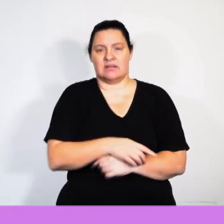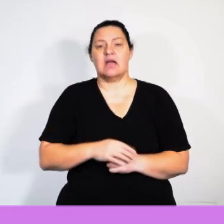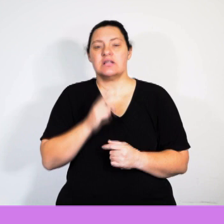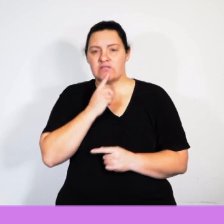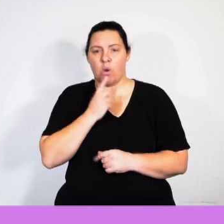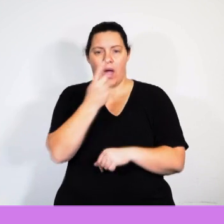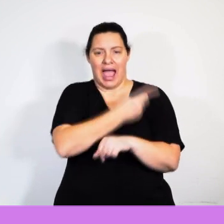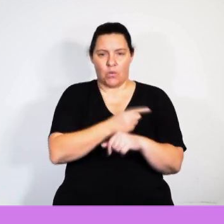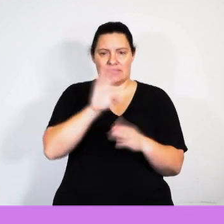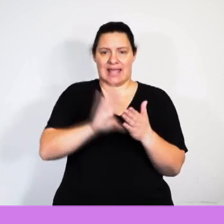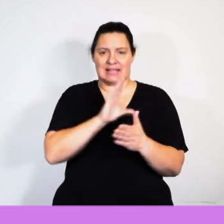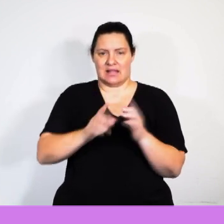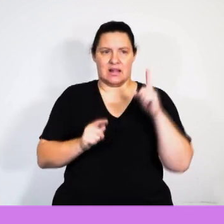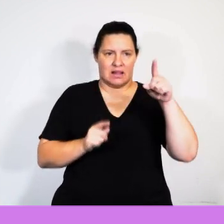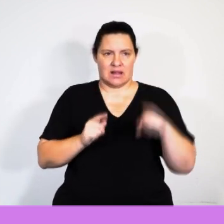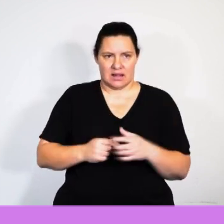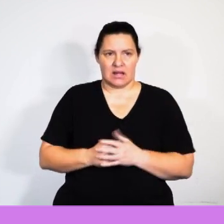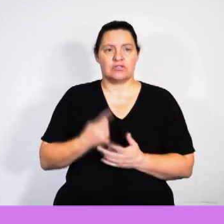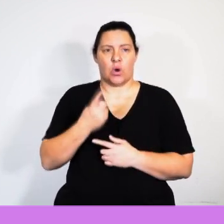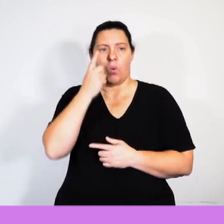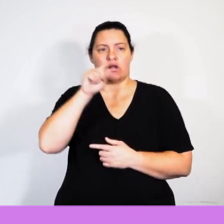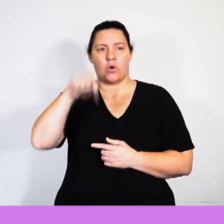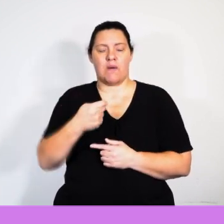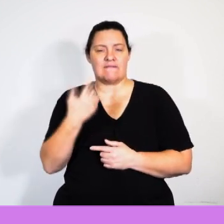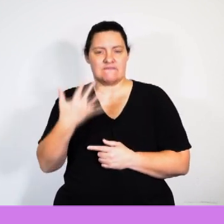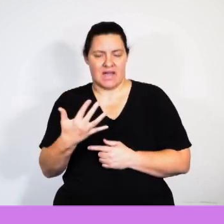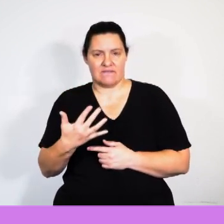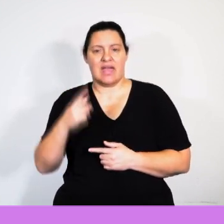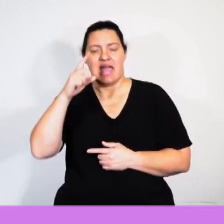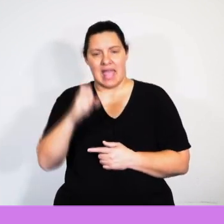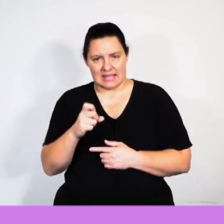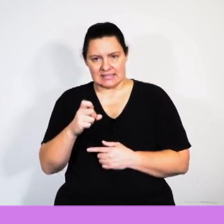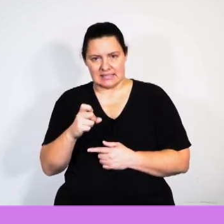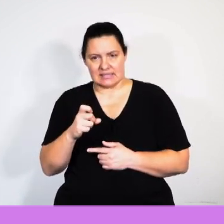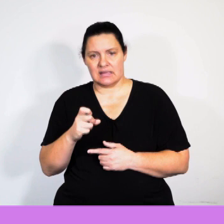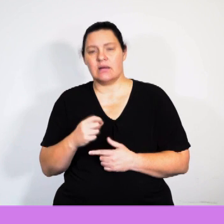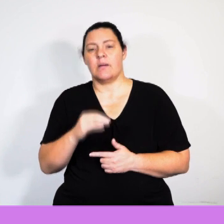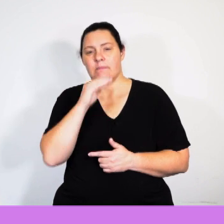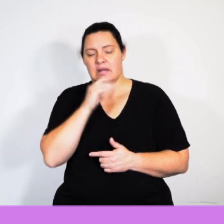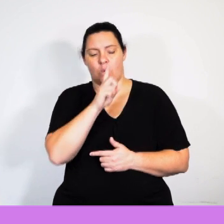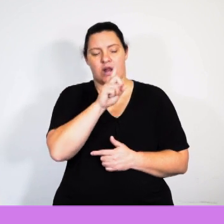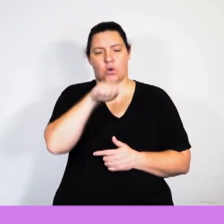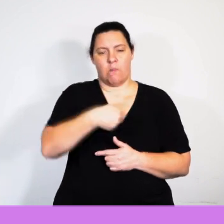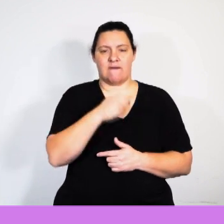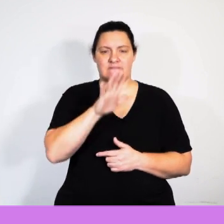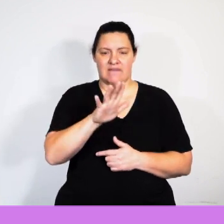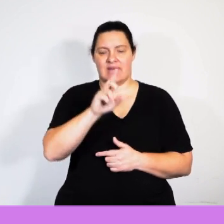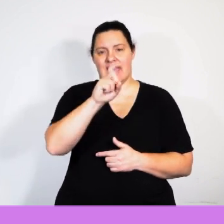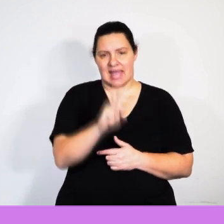The hours will cancel each other. Then we say 1,5 times x, it gives us